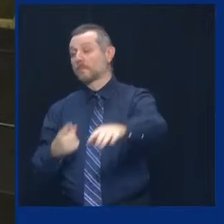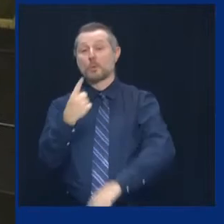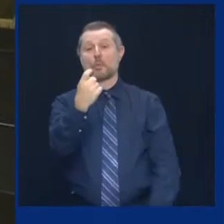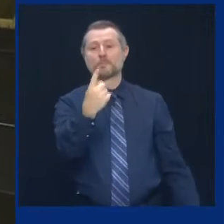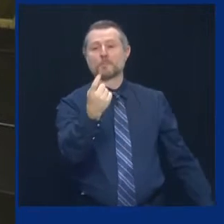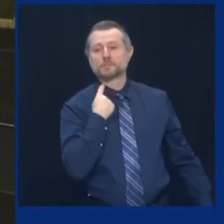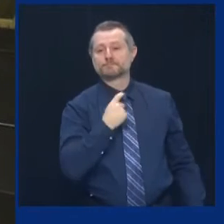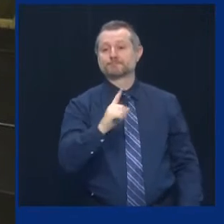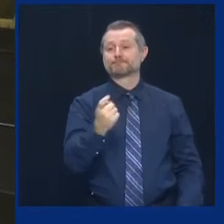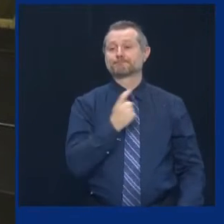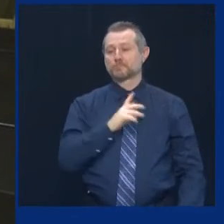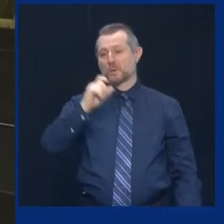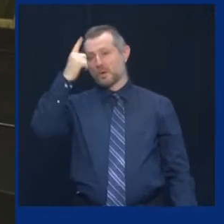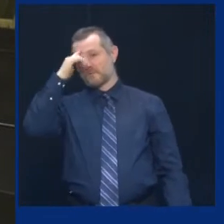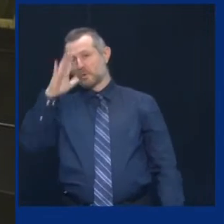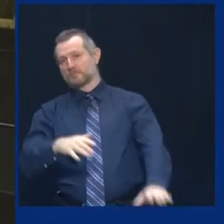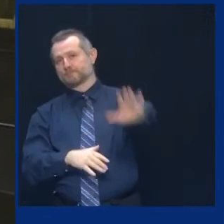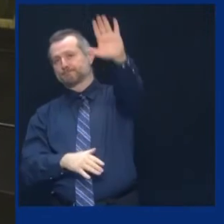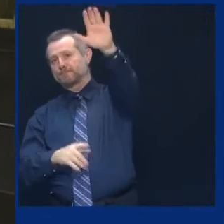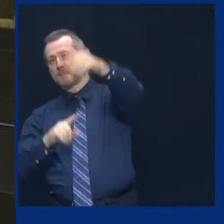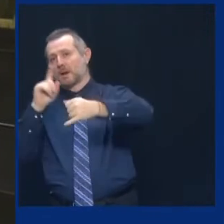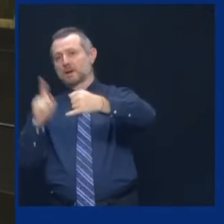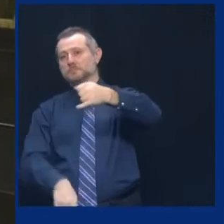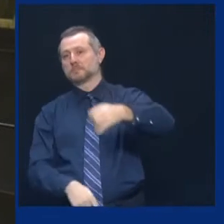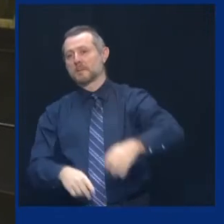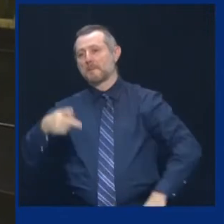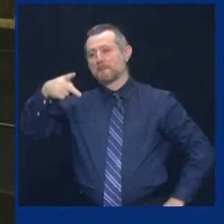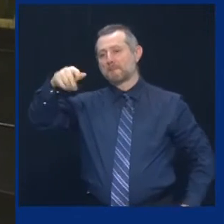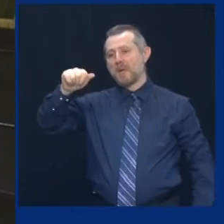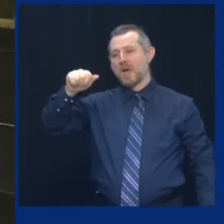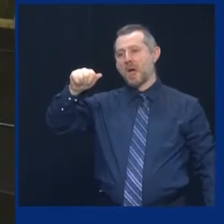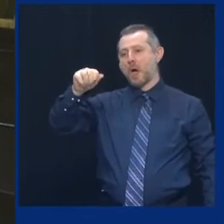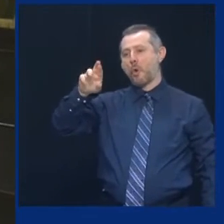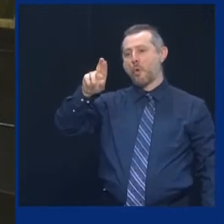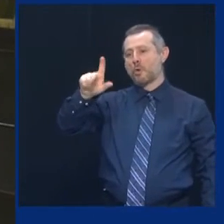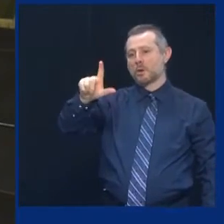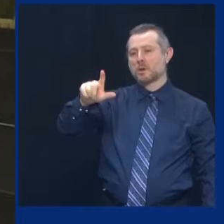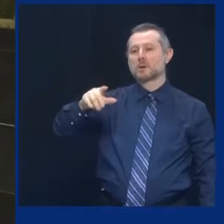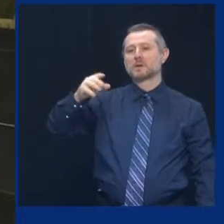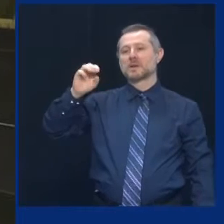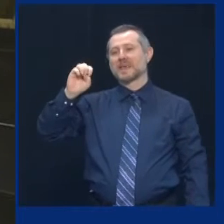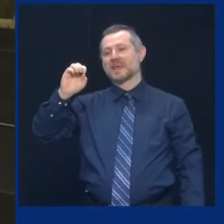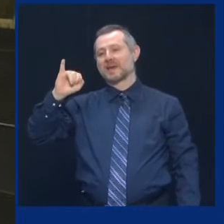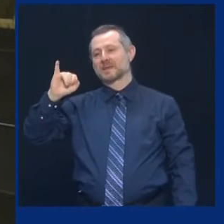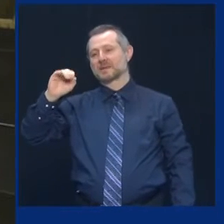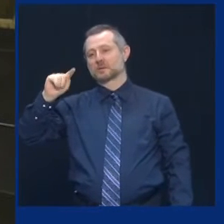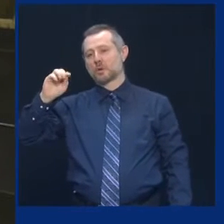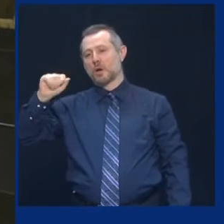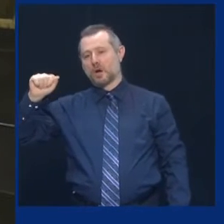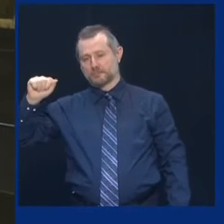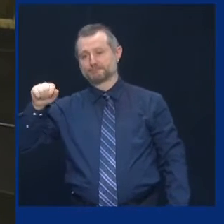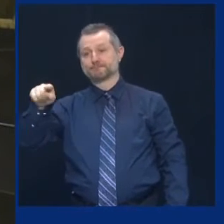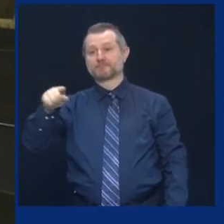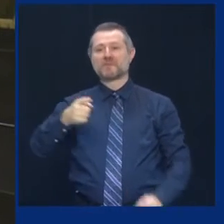Governor, your last question comes from Paul Liotta from the Staten Island Advance. Paul, your line is now open. Please unmute your